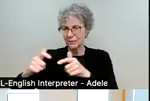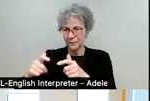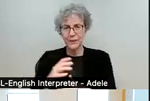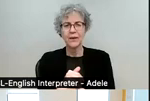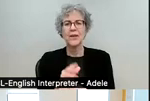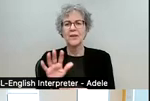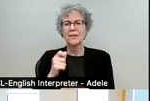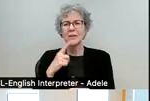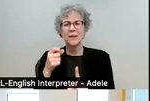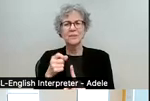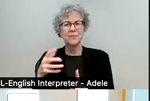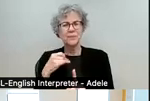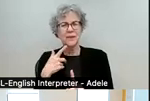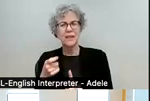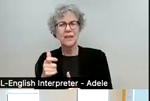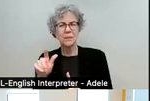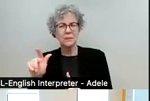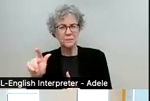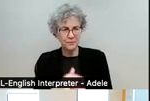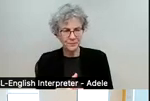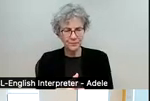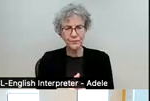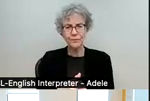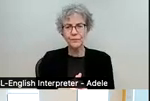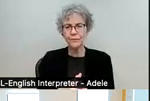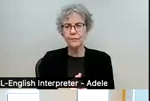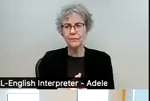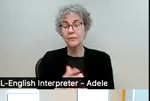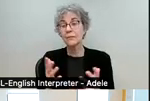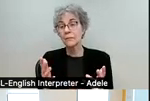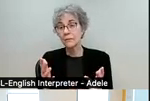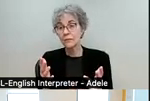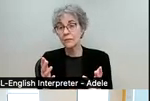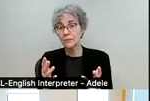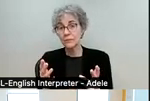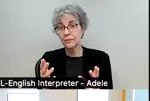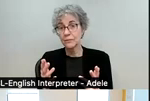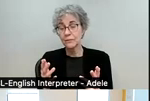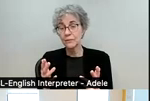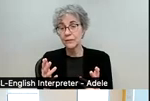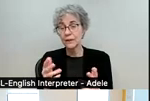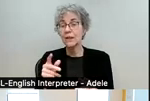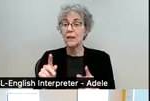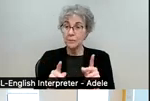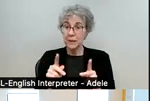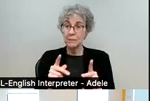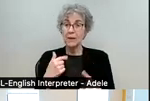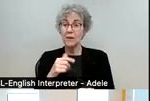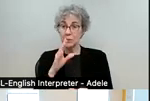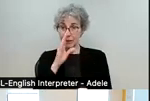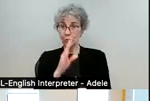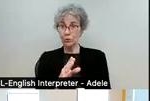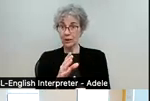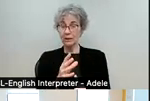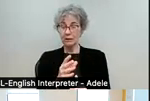And we'll get into that model a little bit further. We, in addition to people that are directly supported with us with